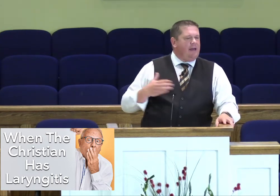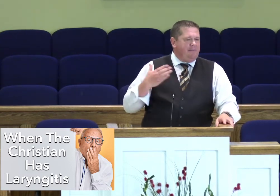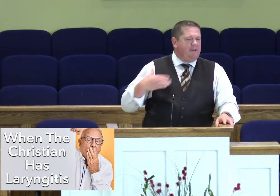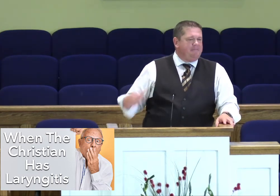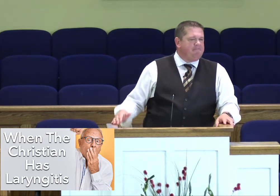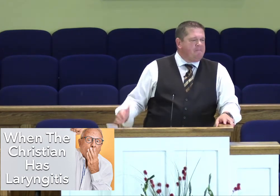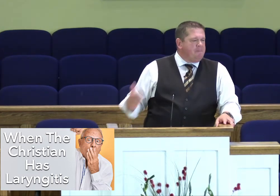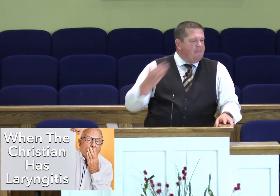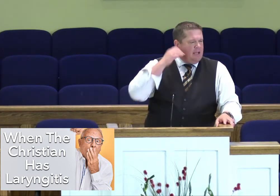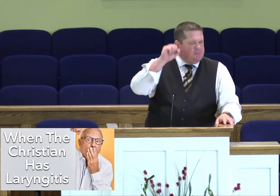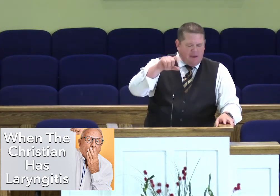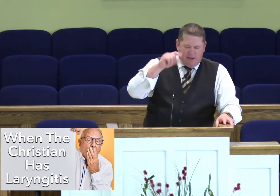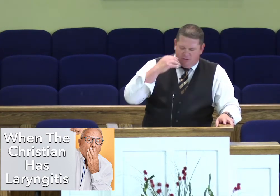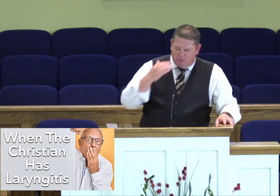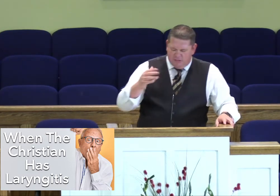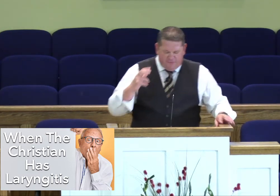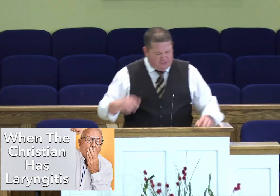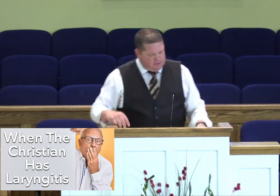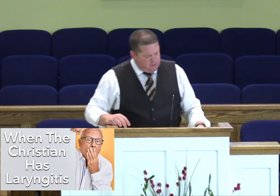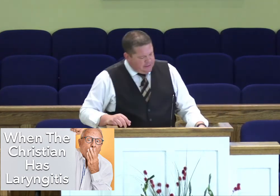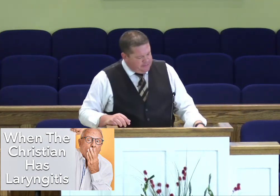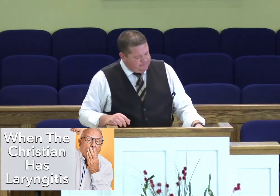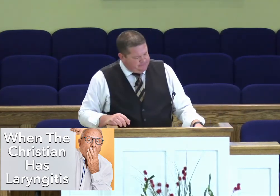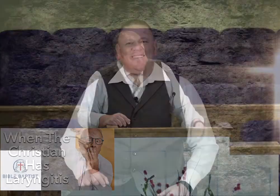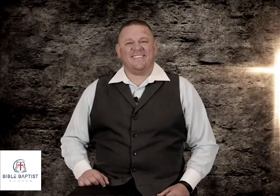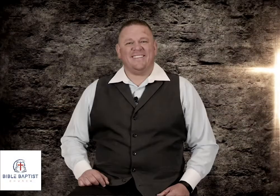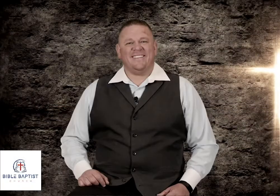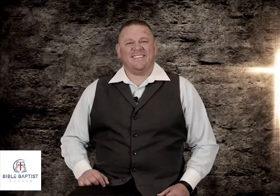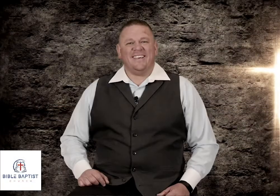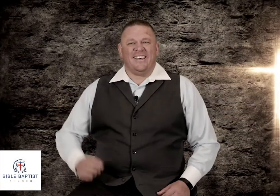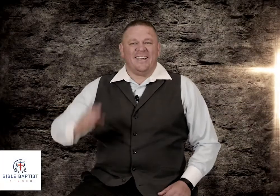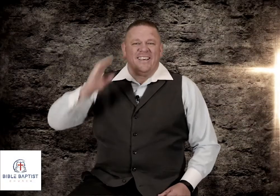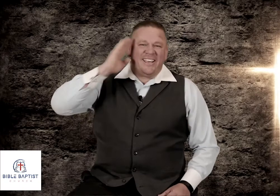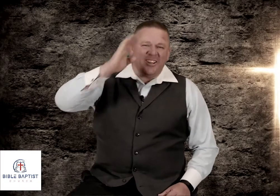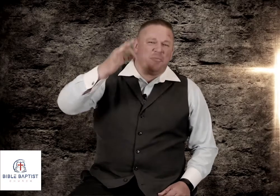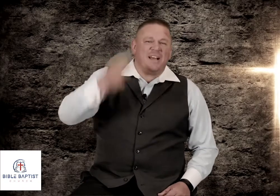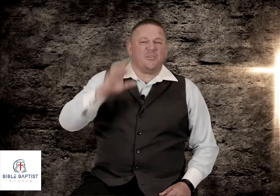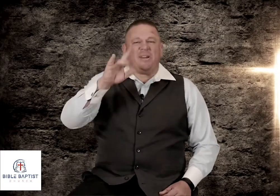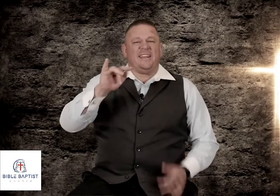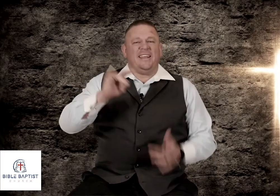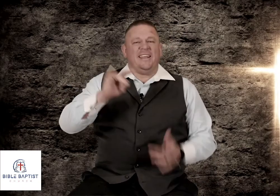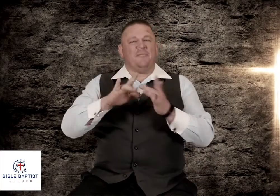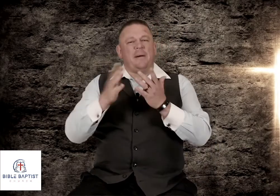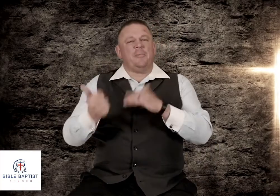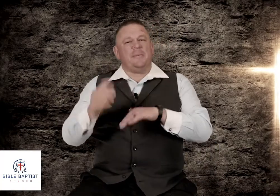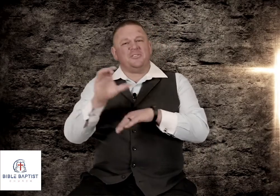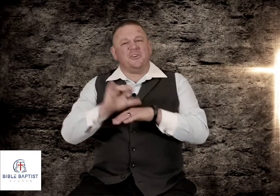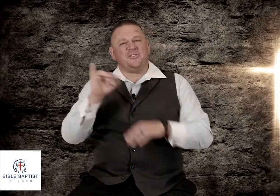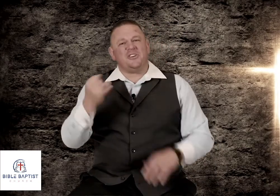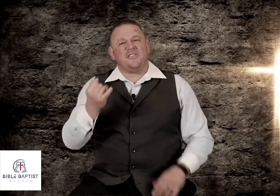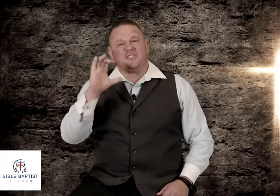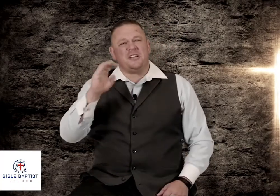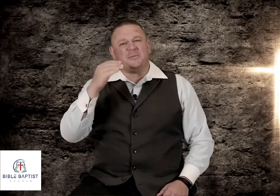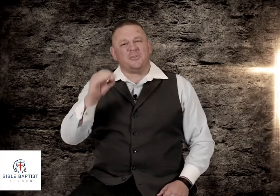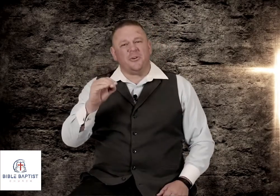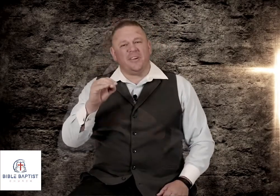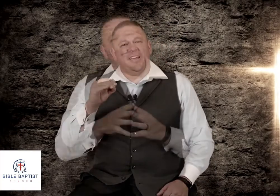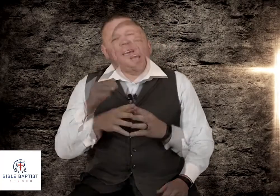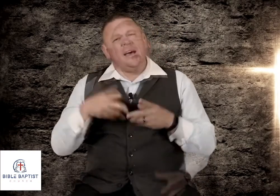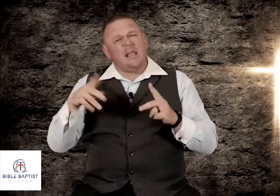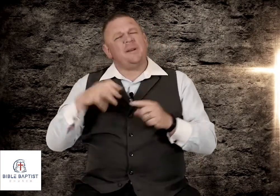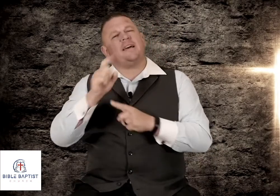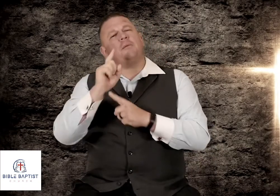God happy. Heads bowed, eyes are closed. Thank you for listening so well. Hello, Pastor Randy Dignan here of Bible Baptist Church in Jefferson City,